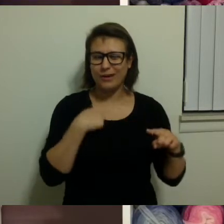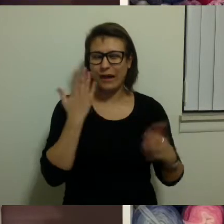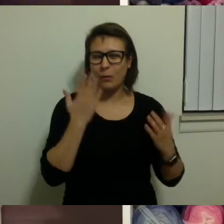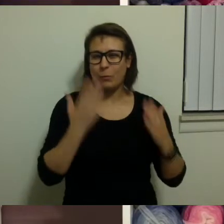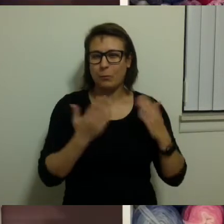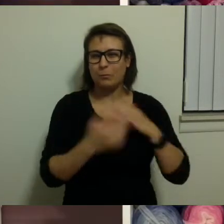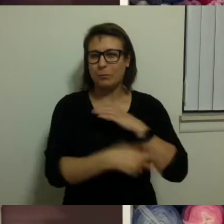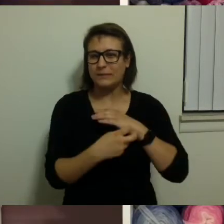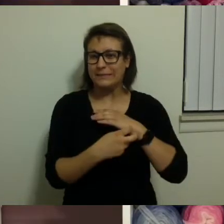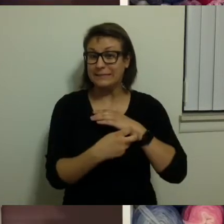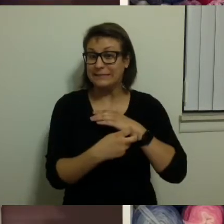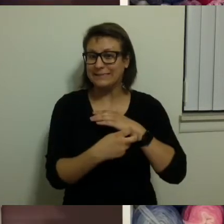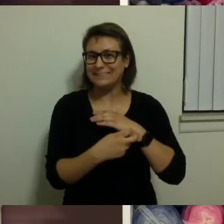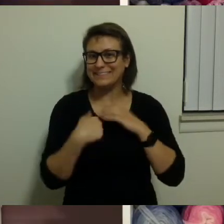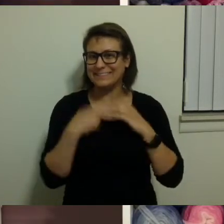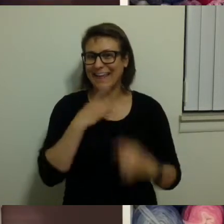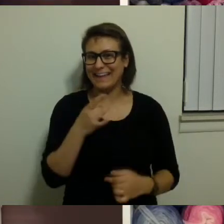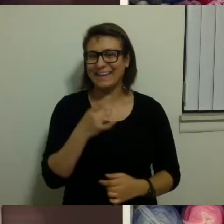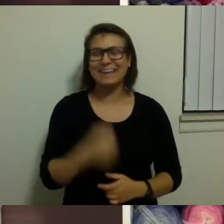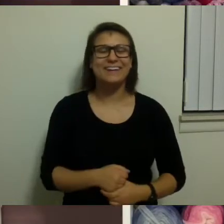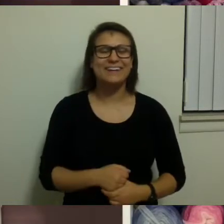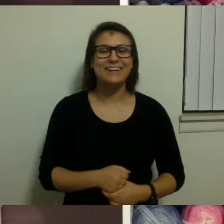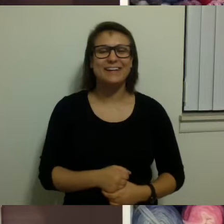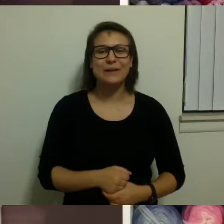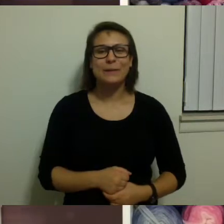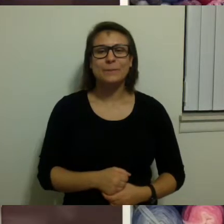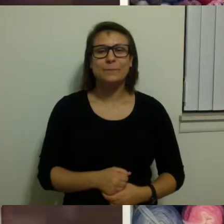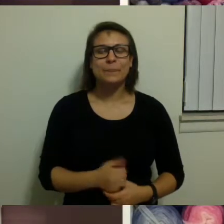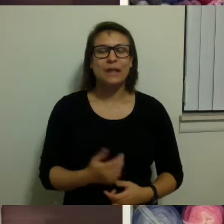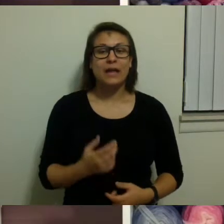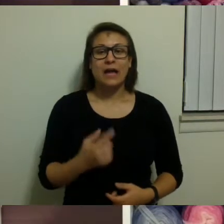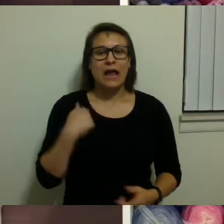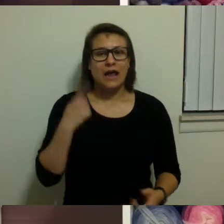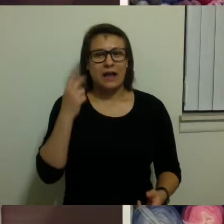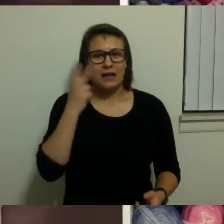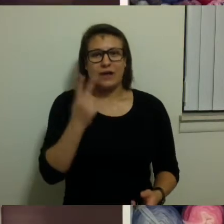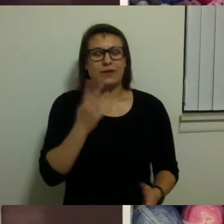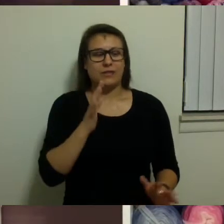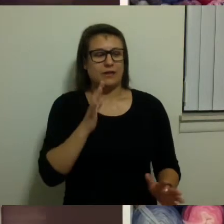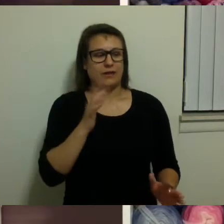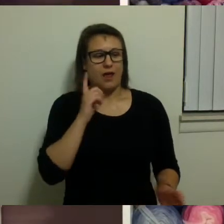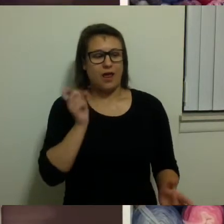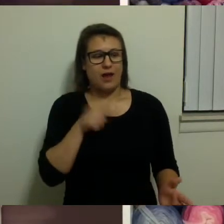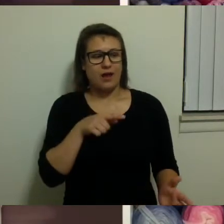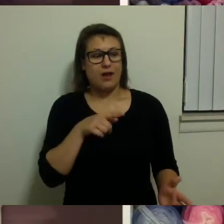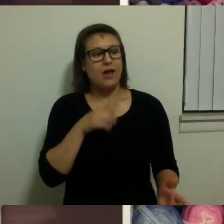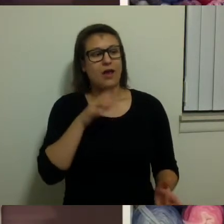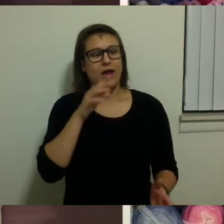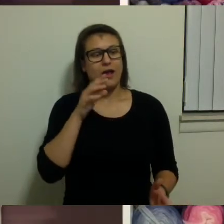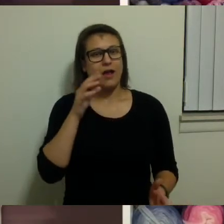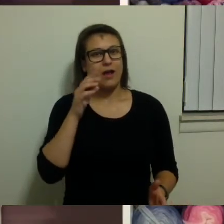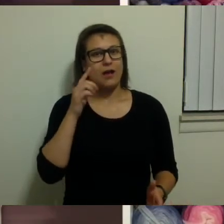steal because I like it. As soon as I saw it, I was like, I bet I